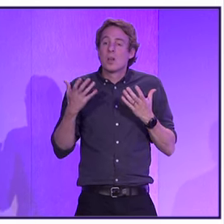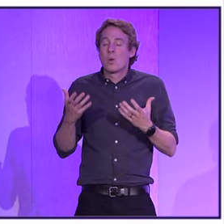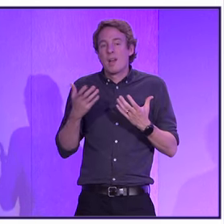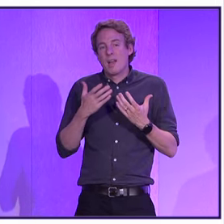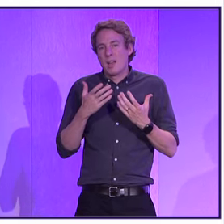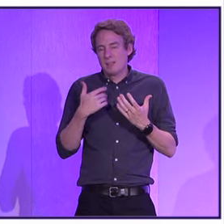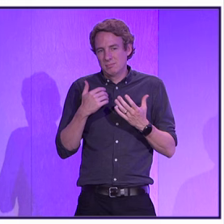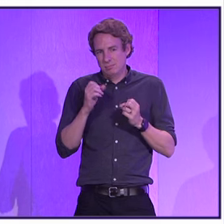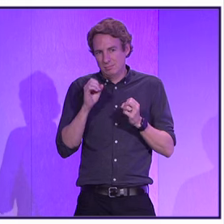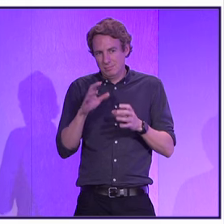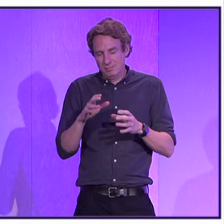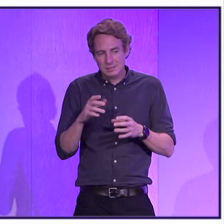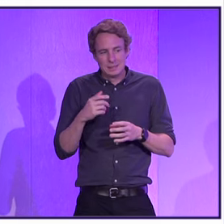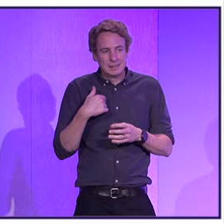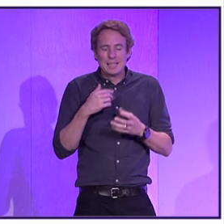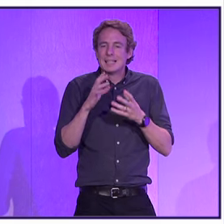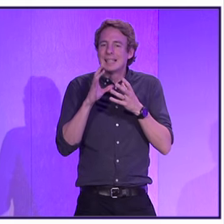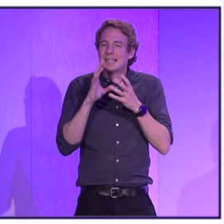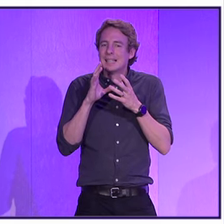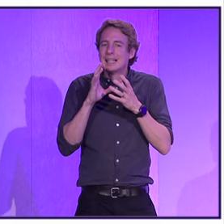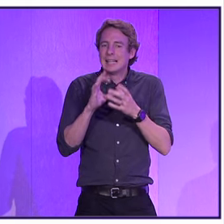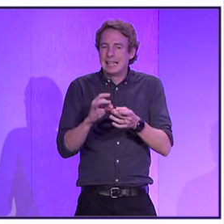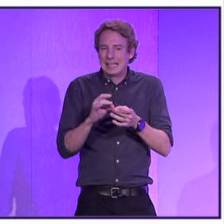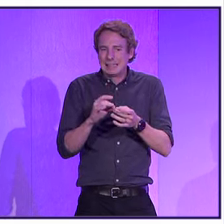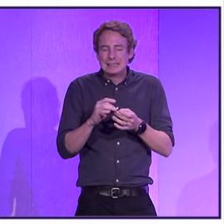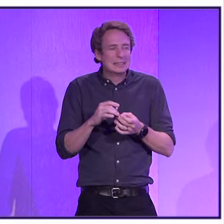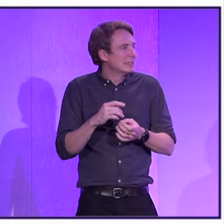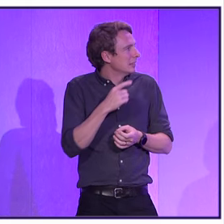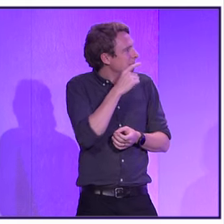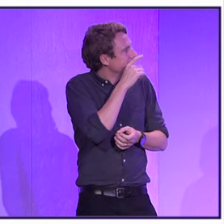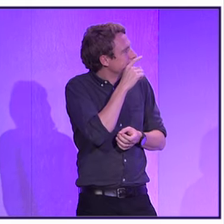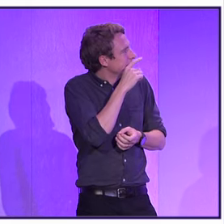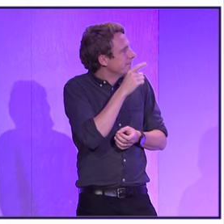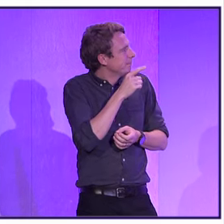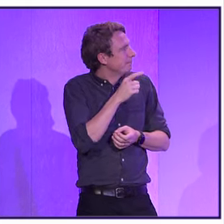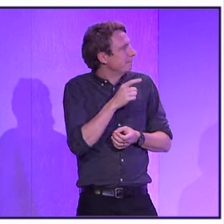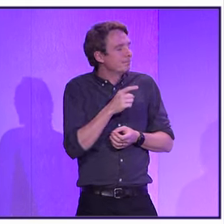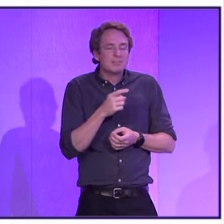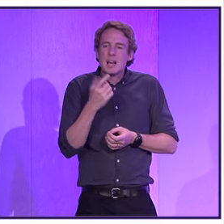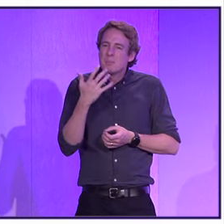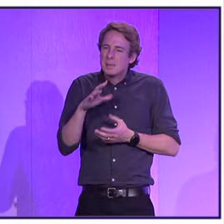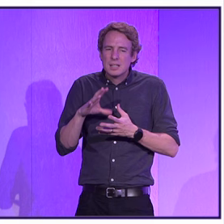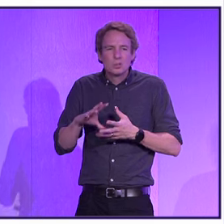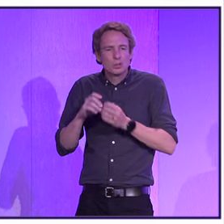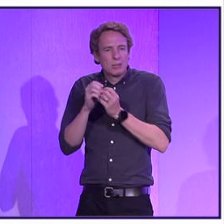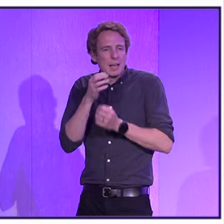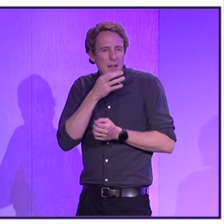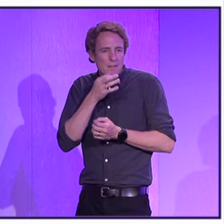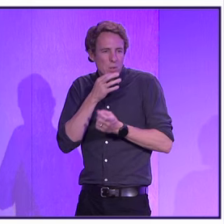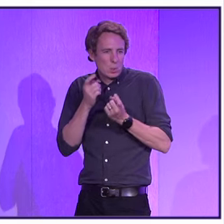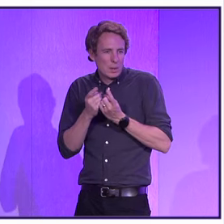meantime, I'll give you a link to a few sort of things that I've been putting together, which is a much